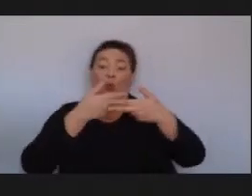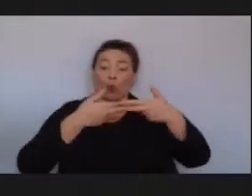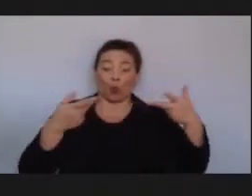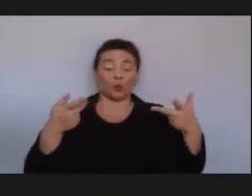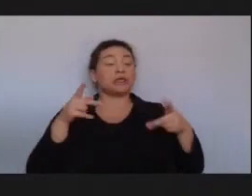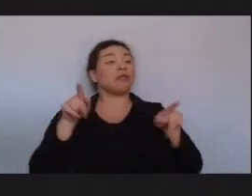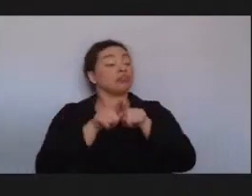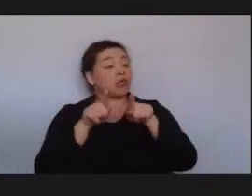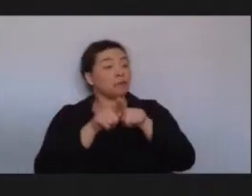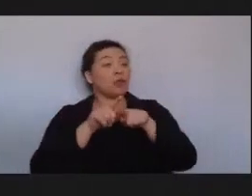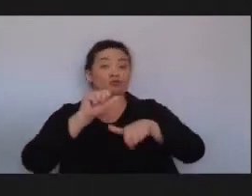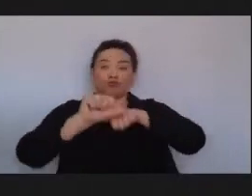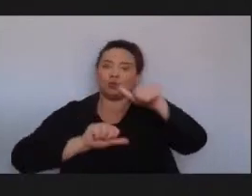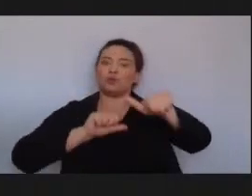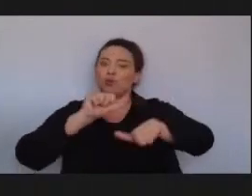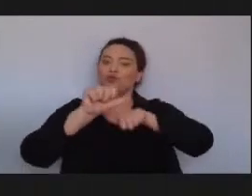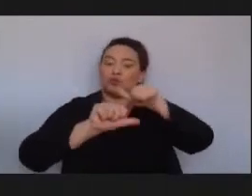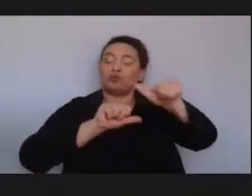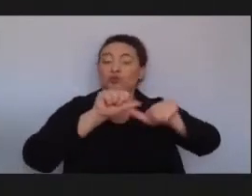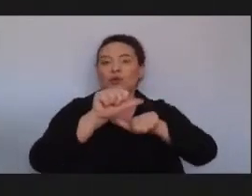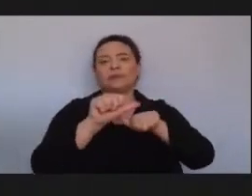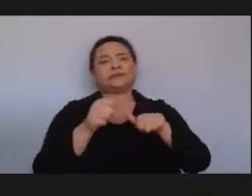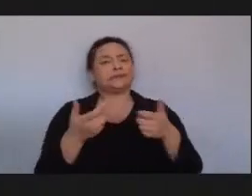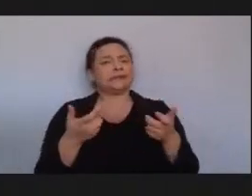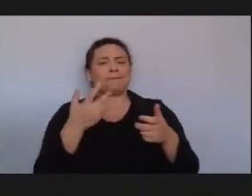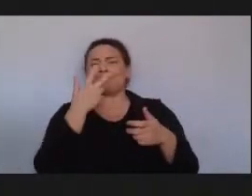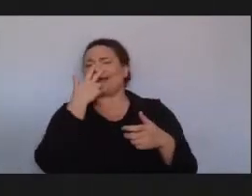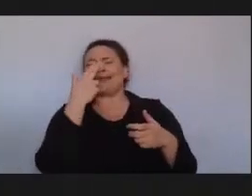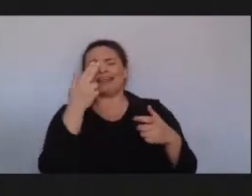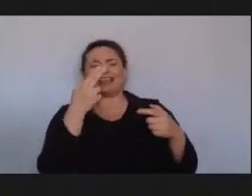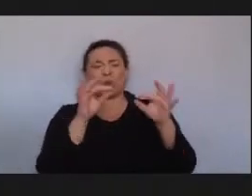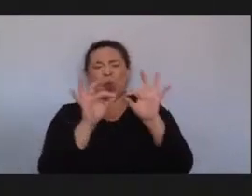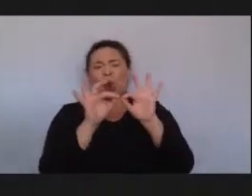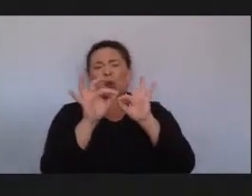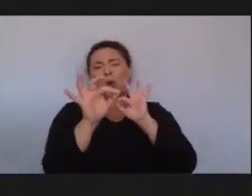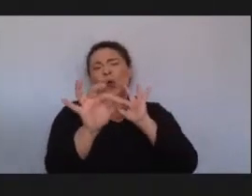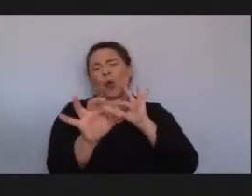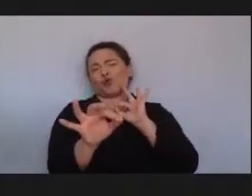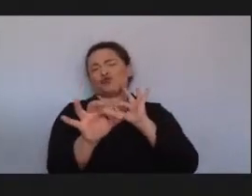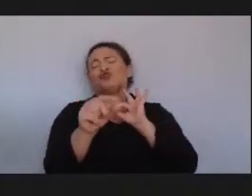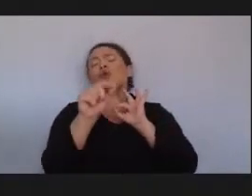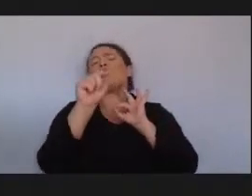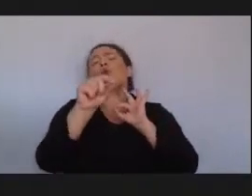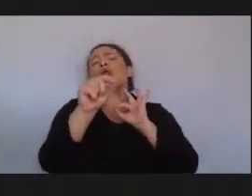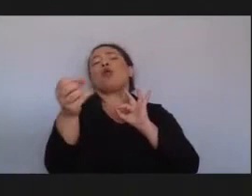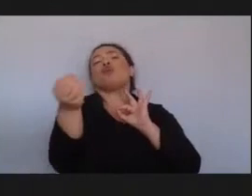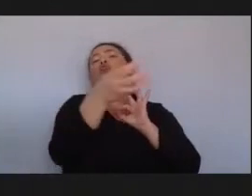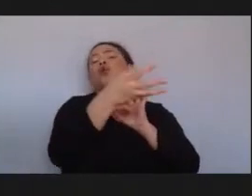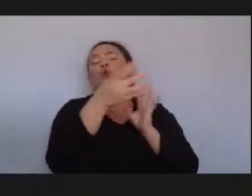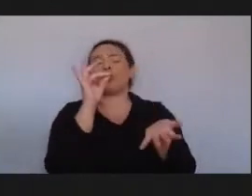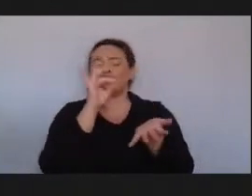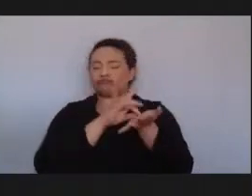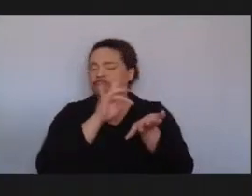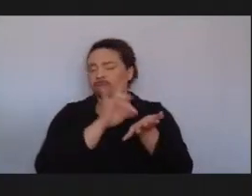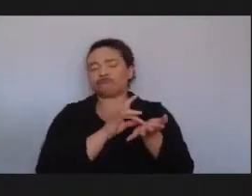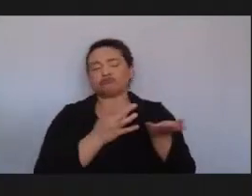touch with what is happening that is new. And also there are some exciting activities that you can add